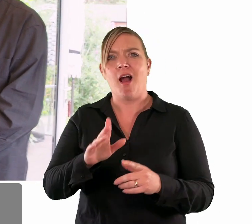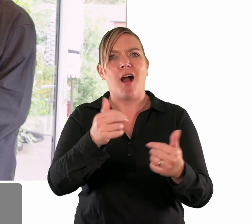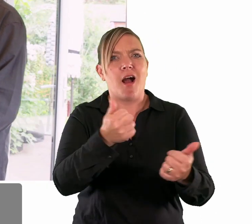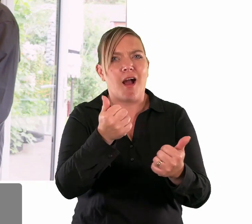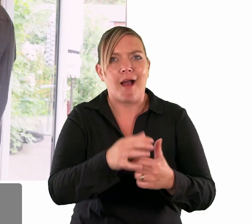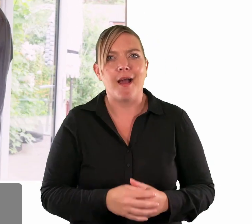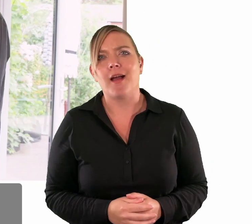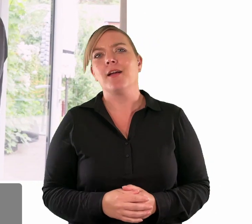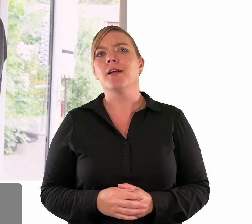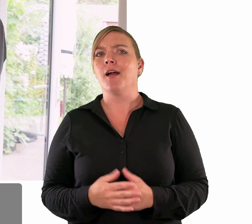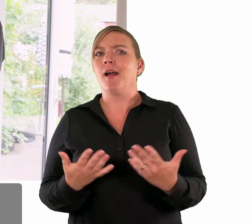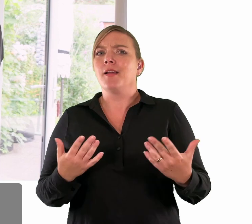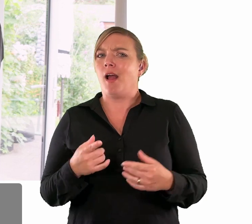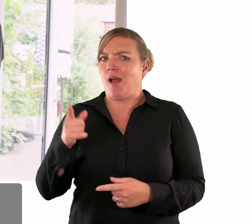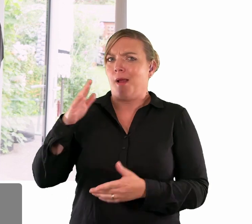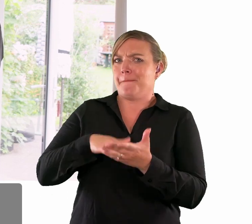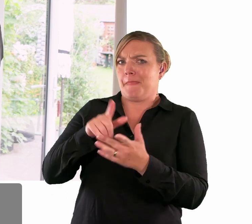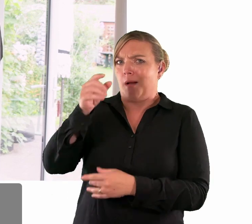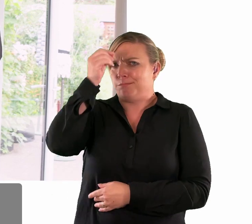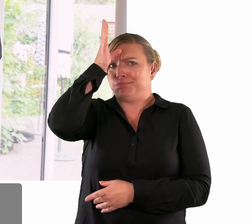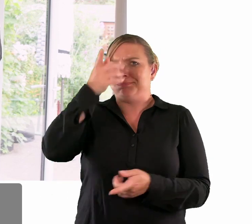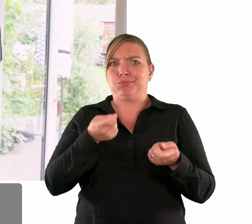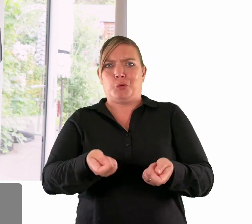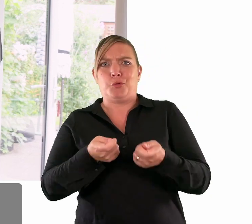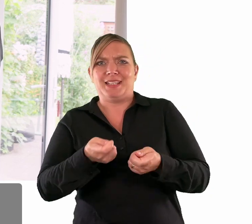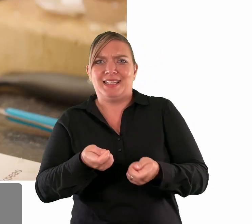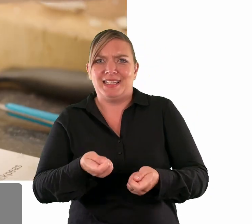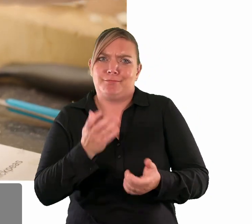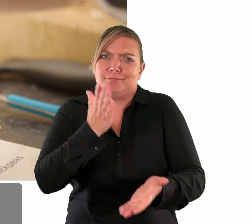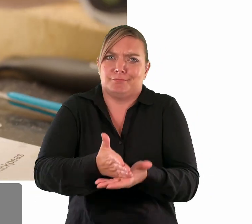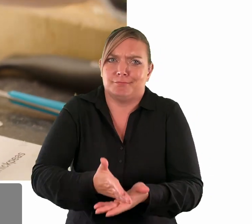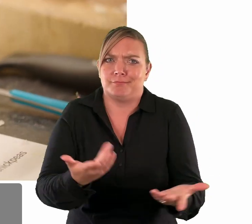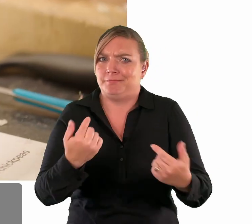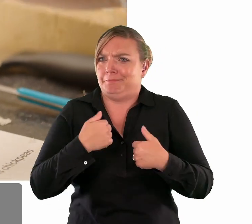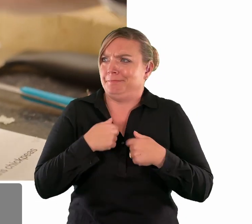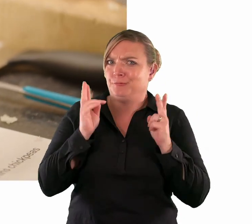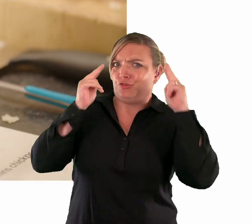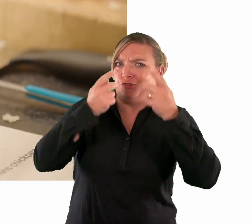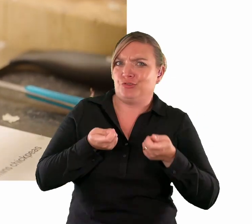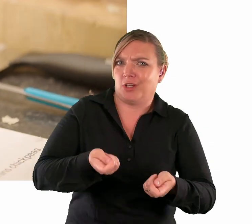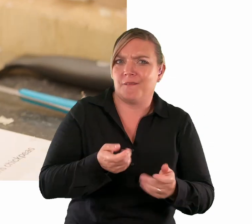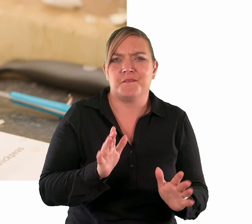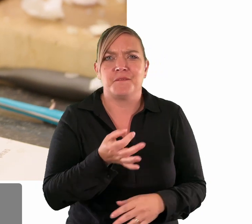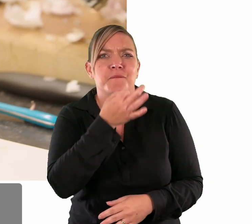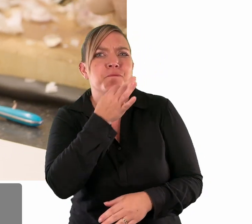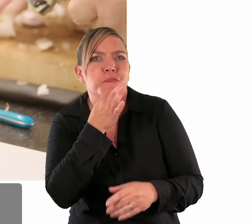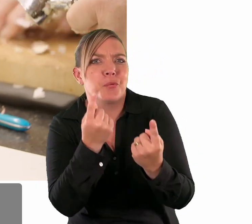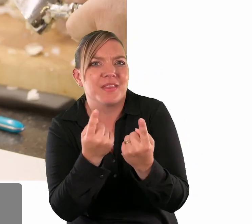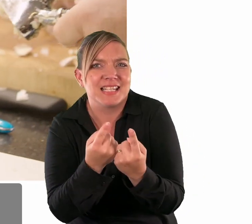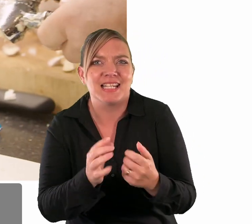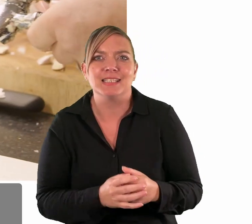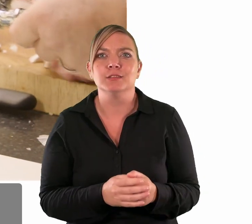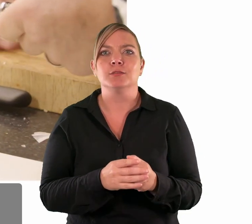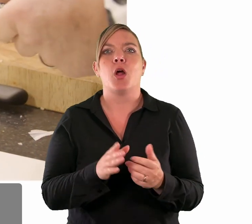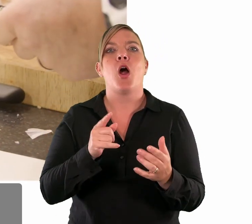cooking when we're talking about my mom, absolutely. I'm not a big chef. I can cook a few things. Omelette is the first